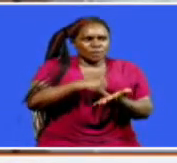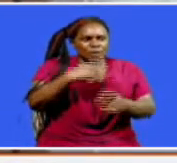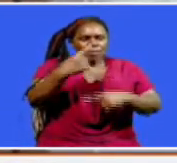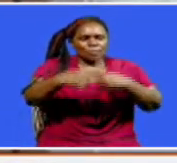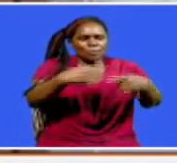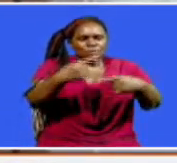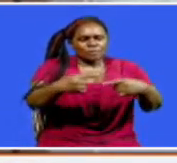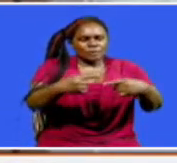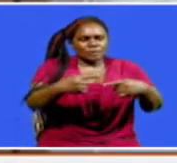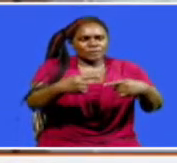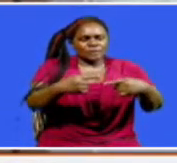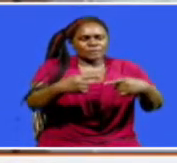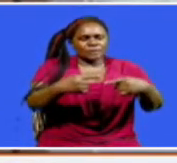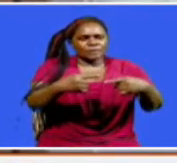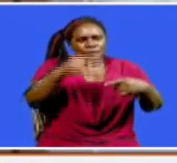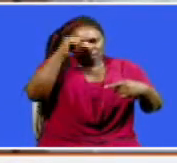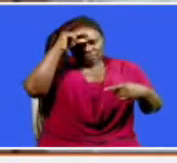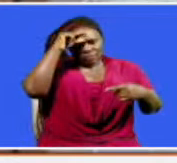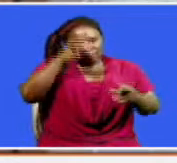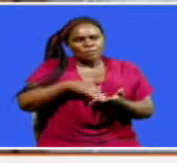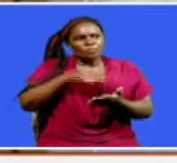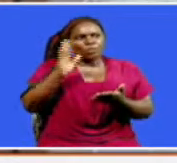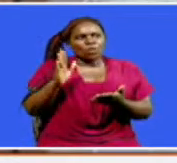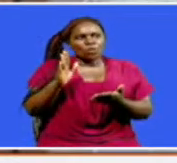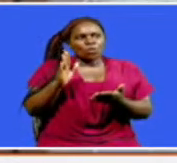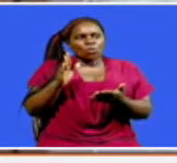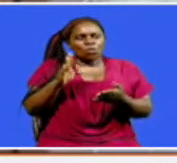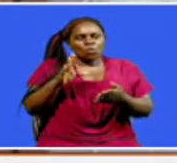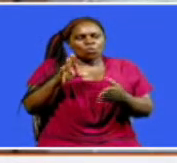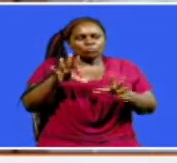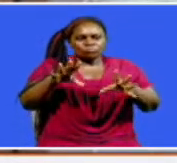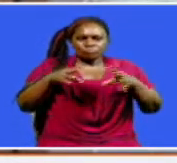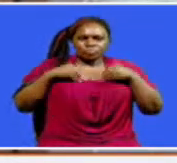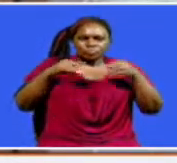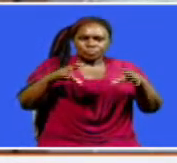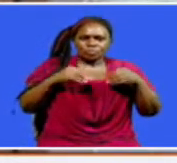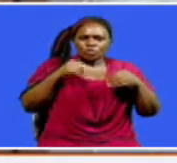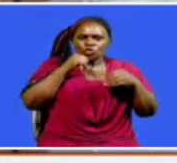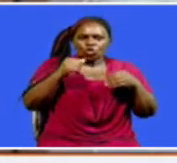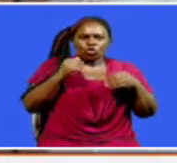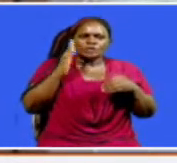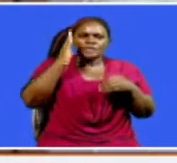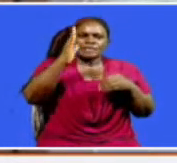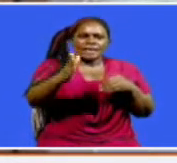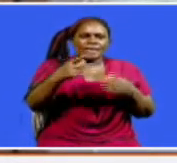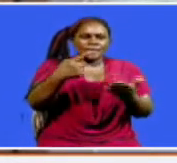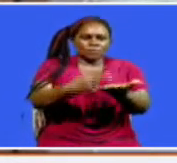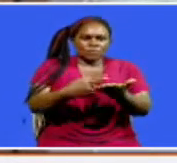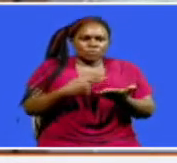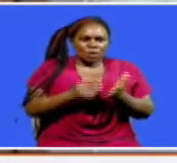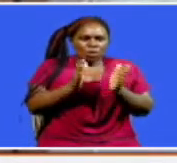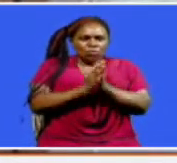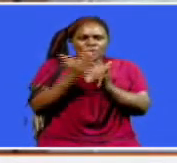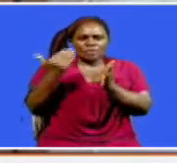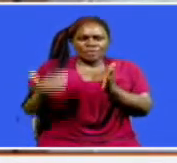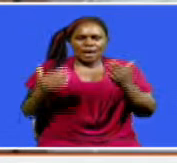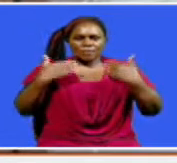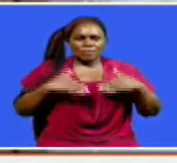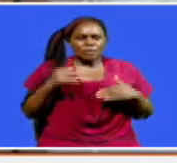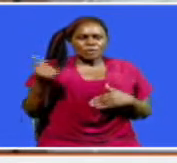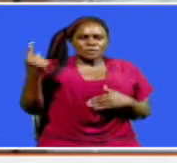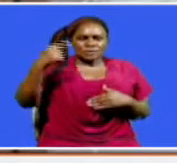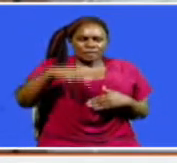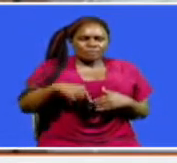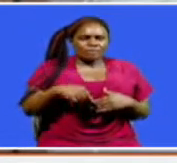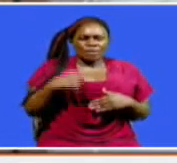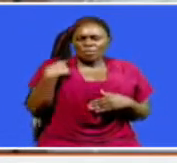processes has been more of recipients as opposed to direct engagement of young people. We've just come